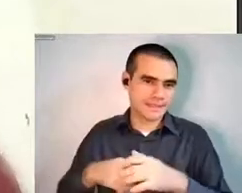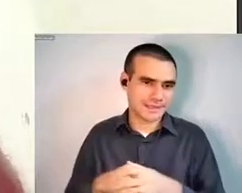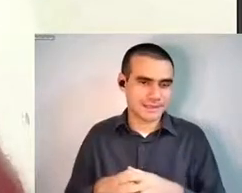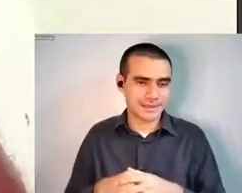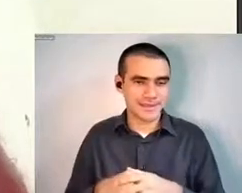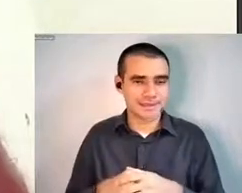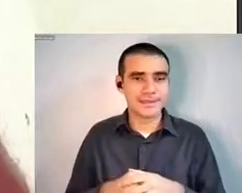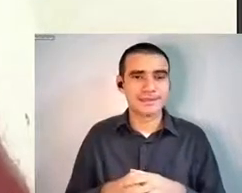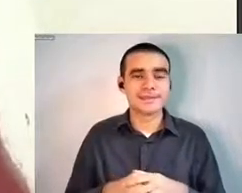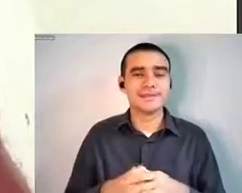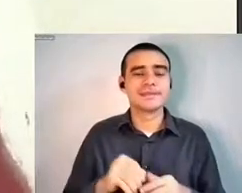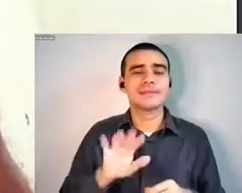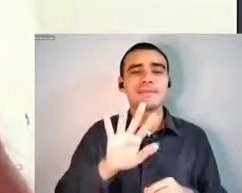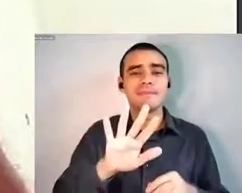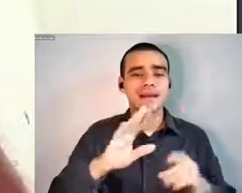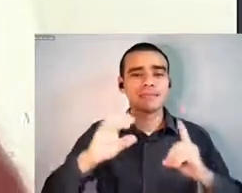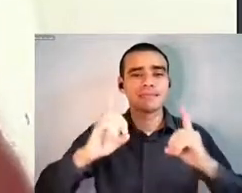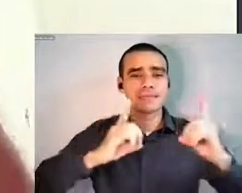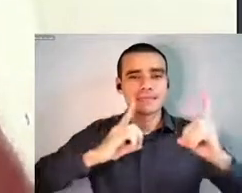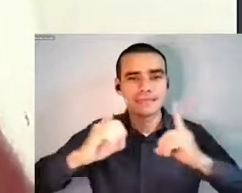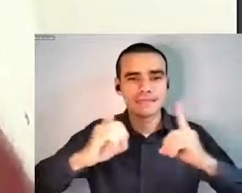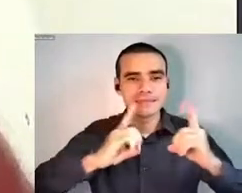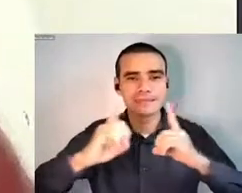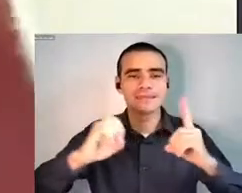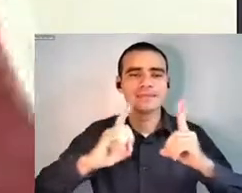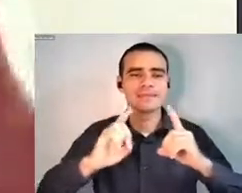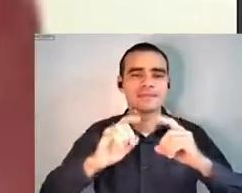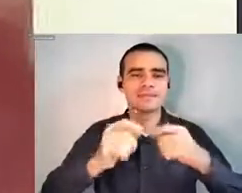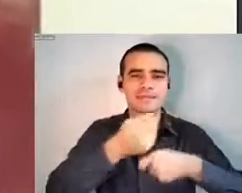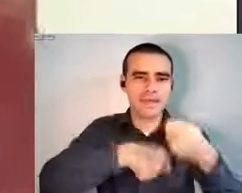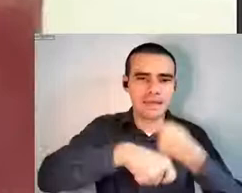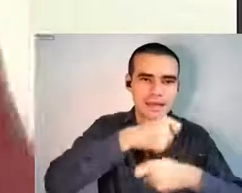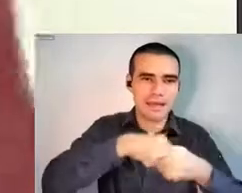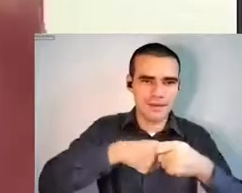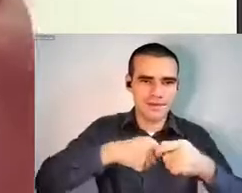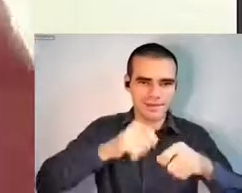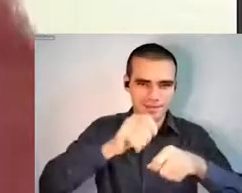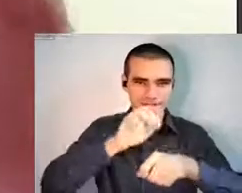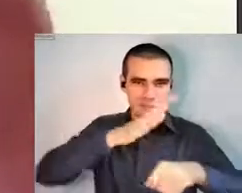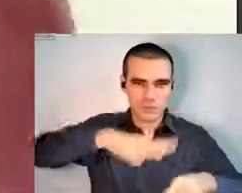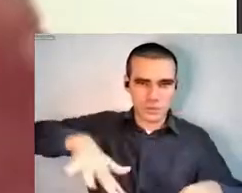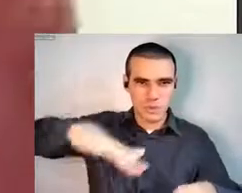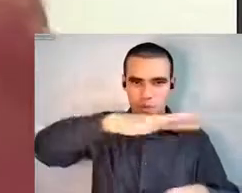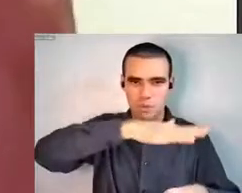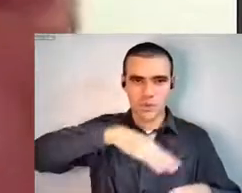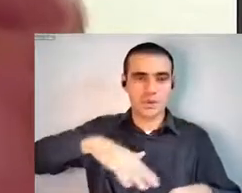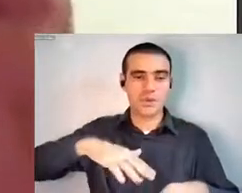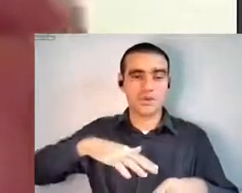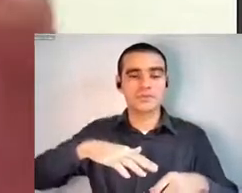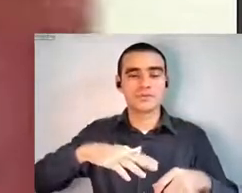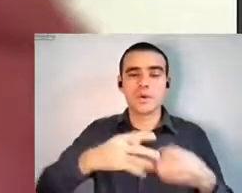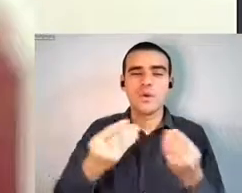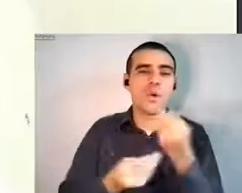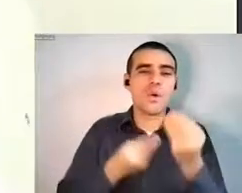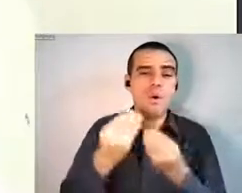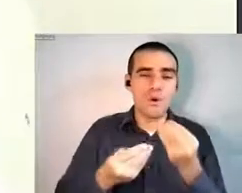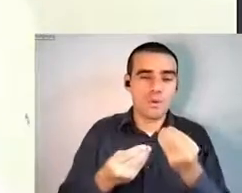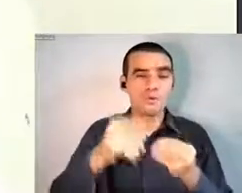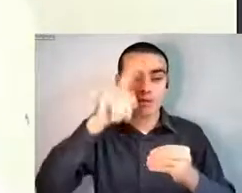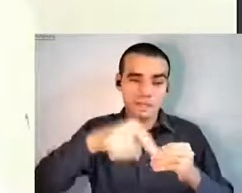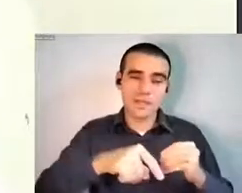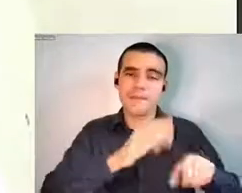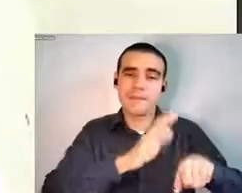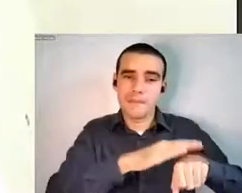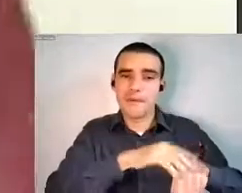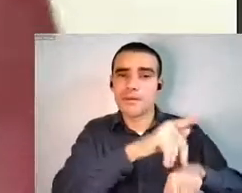And the dynamics, the forces of regional economy are determined, among other